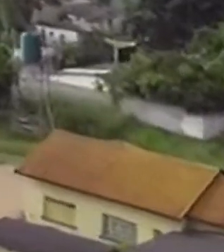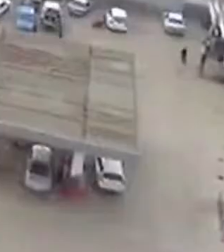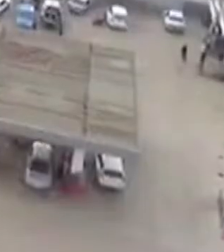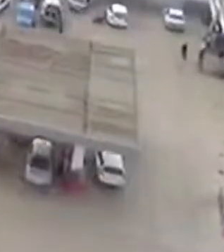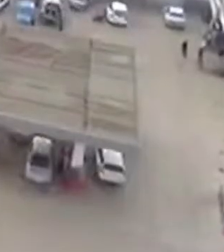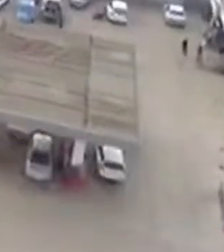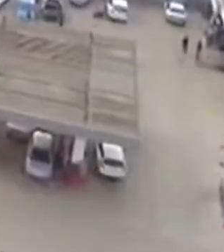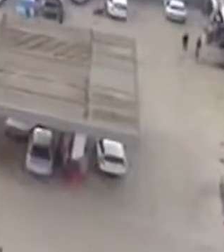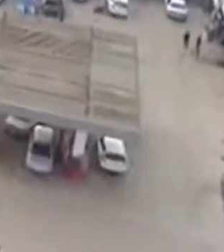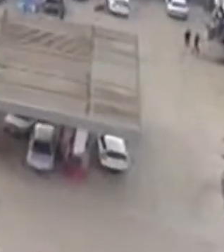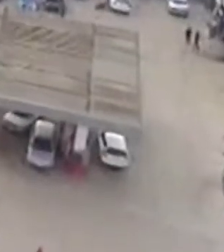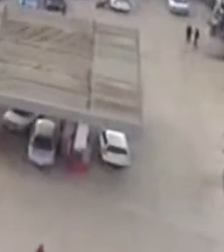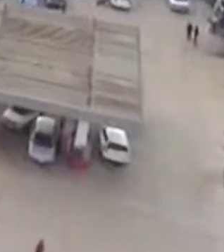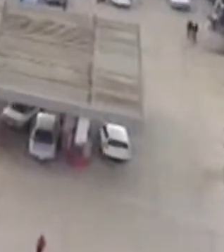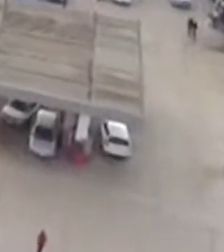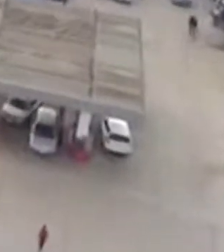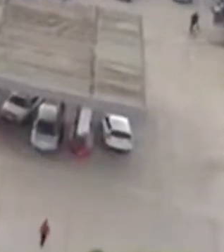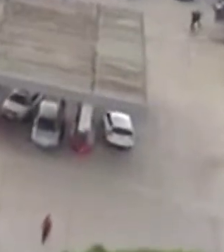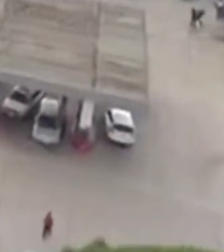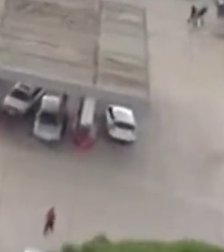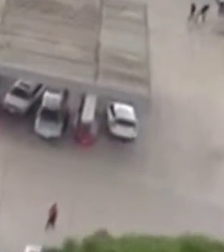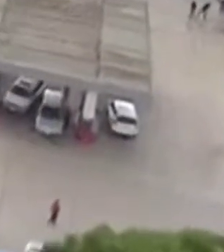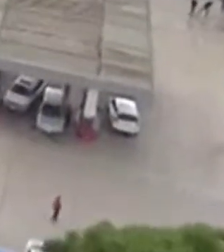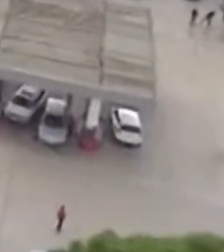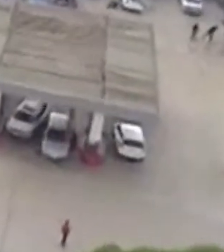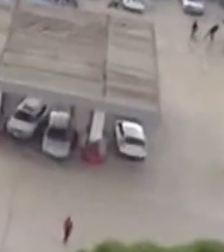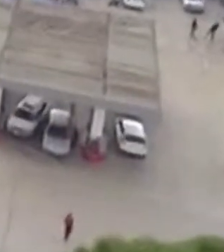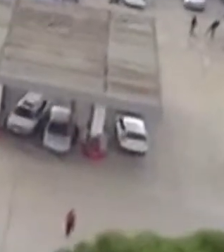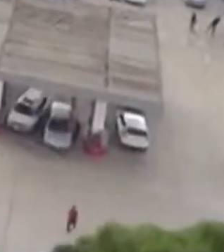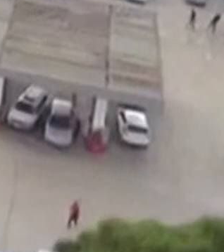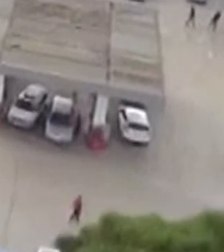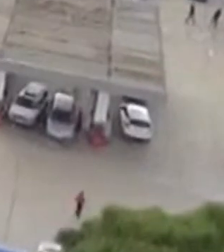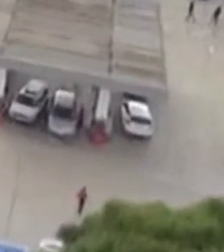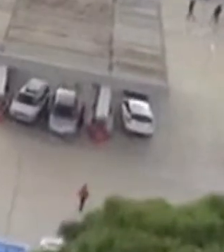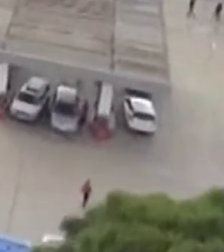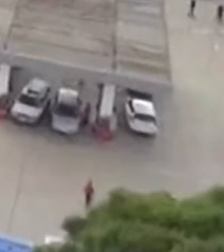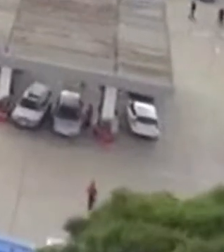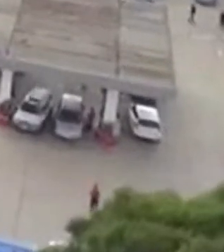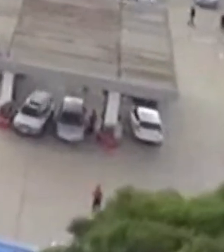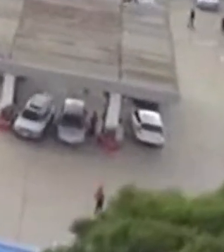developed. This will in turn help develop the country as a whole.